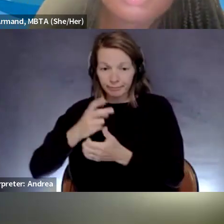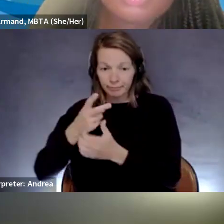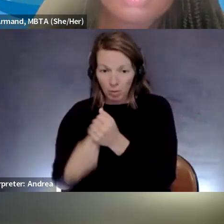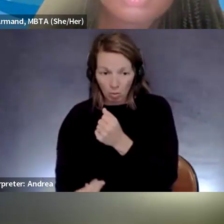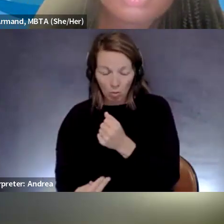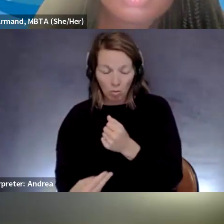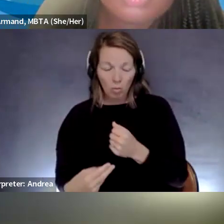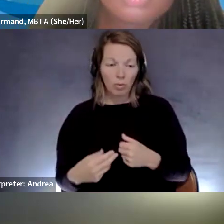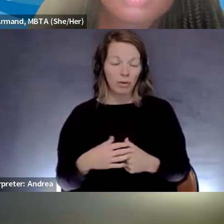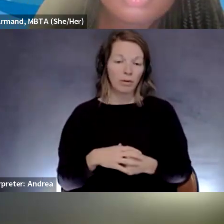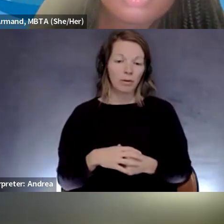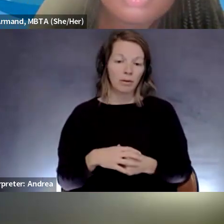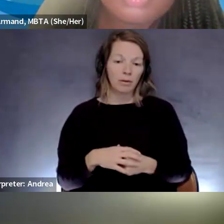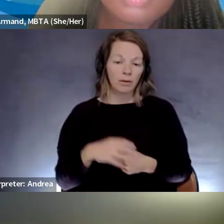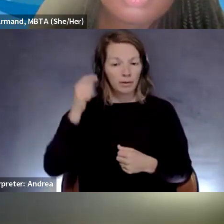that, and where that is